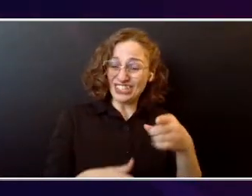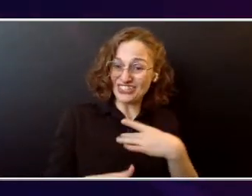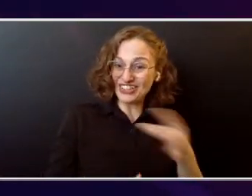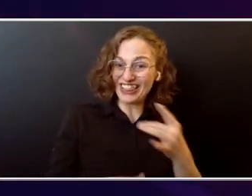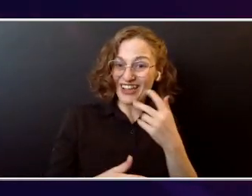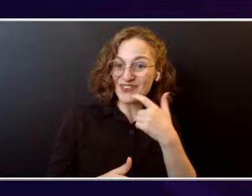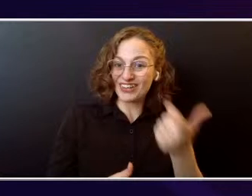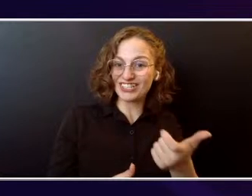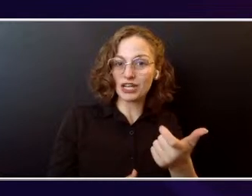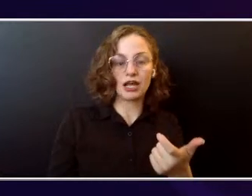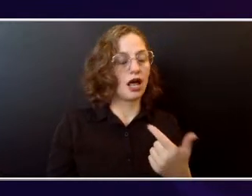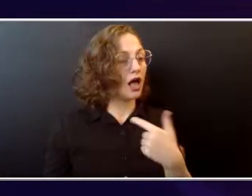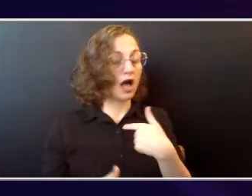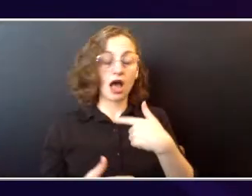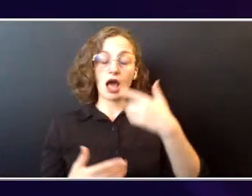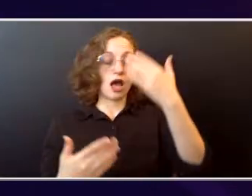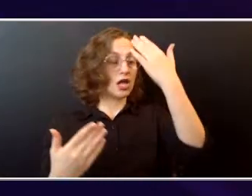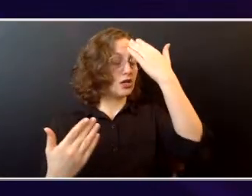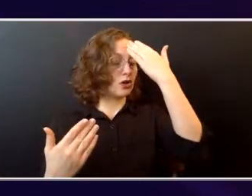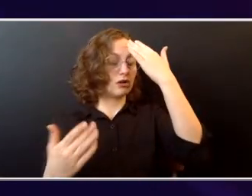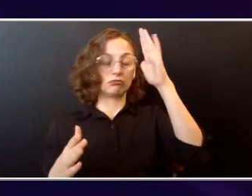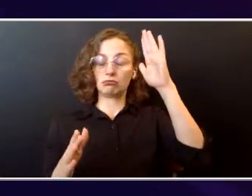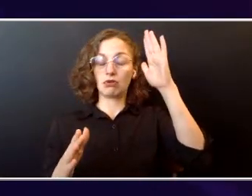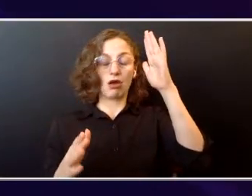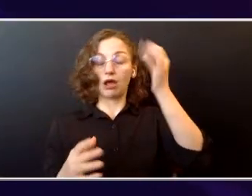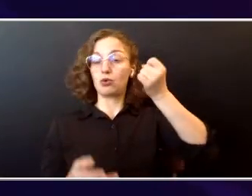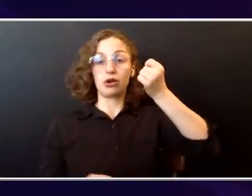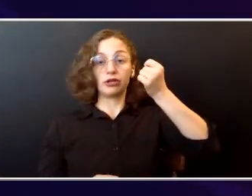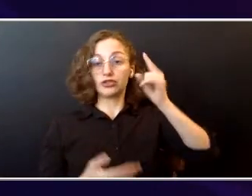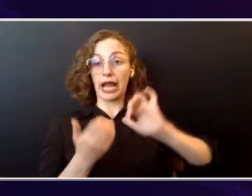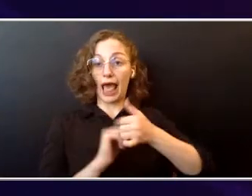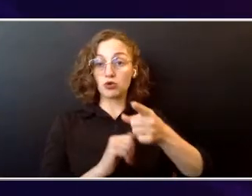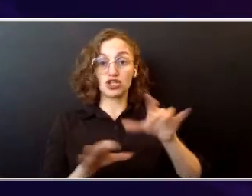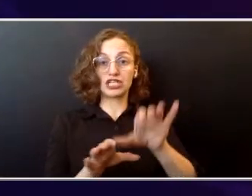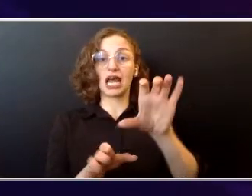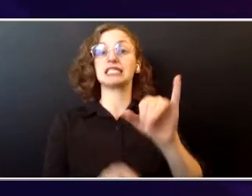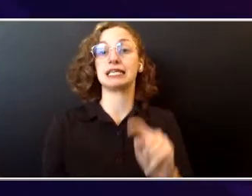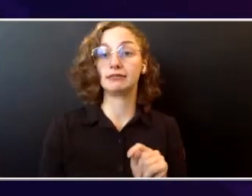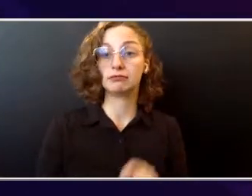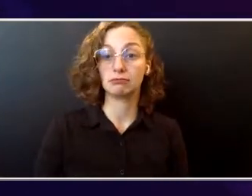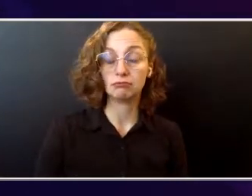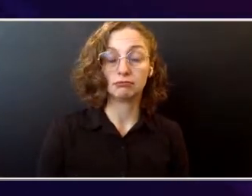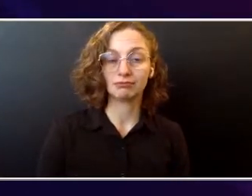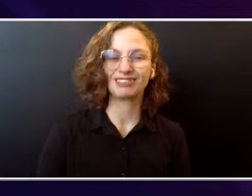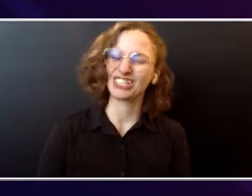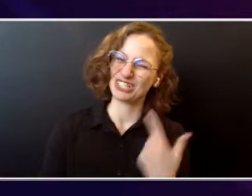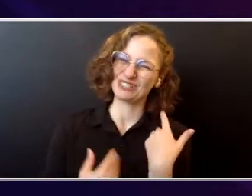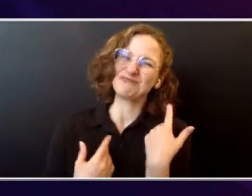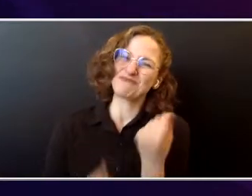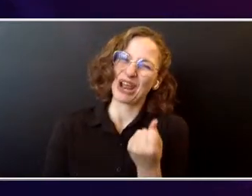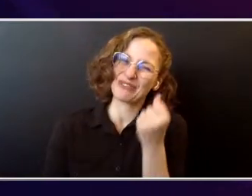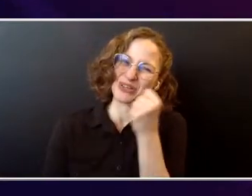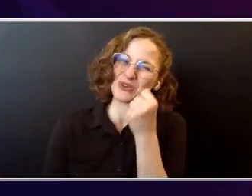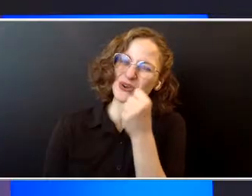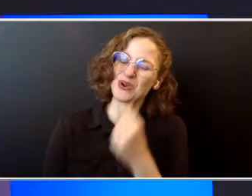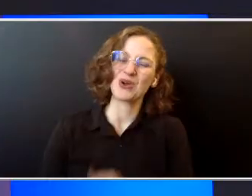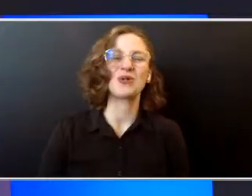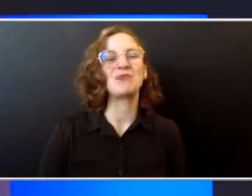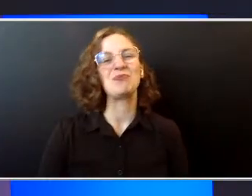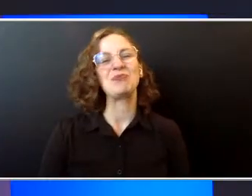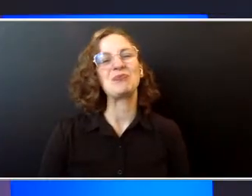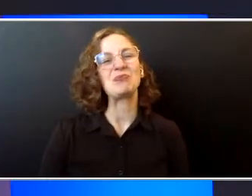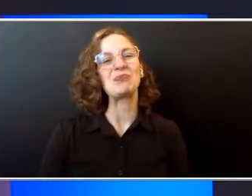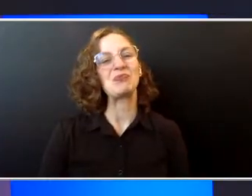I don't understand how she does some of the things she does. Right. She's a brave little girl, though. Dr. Moriarty, you're